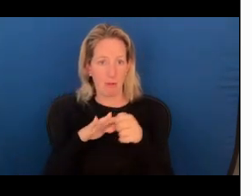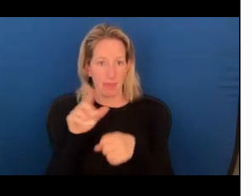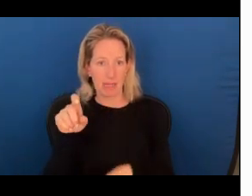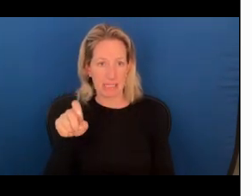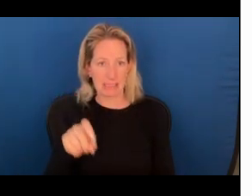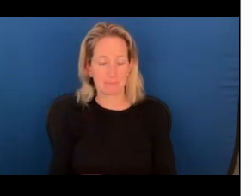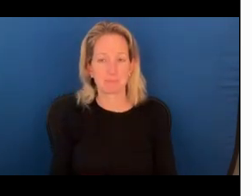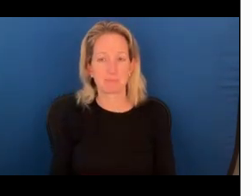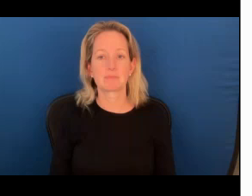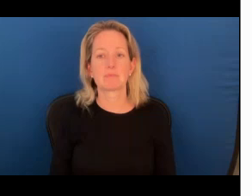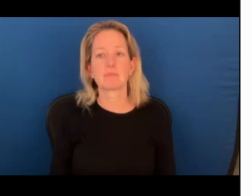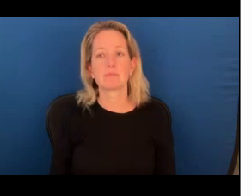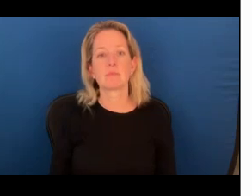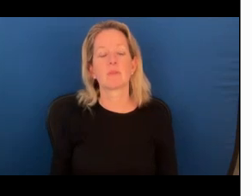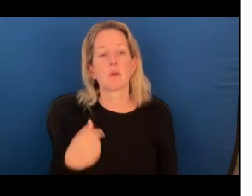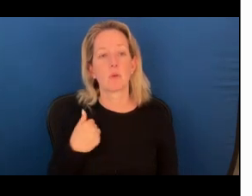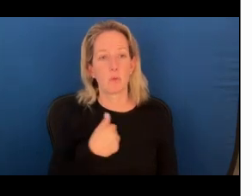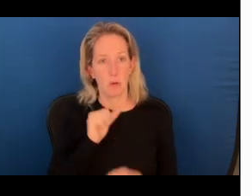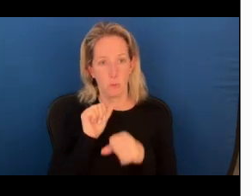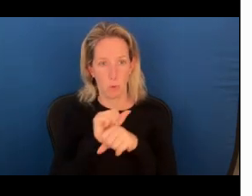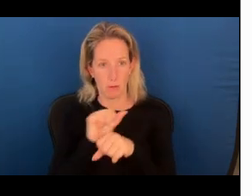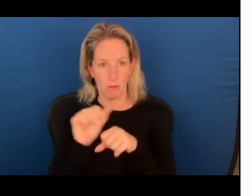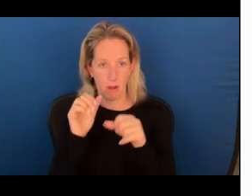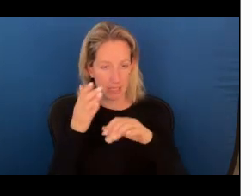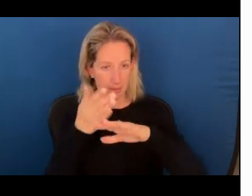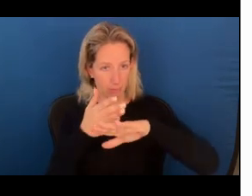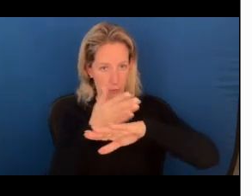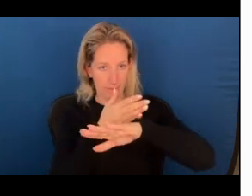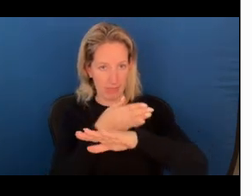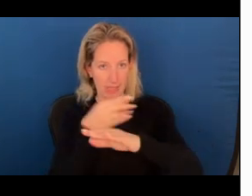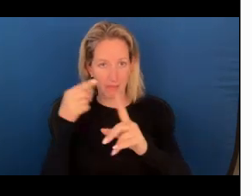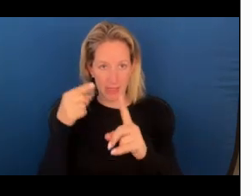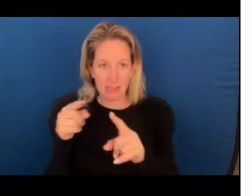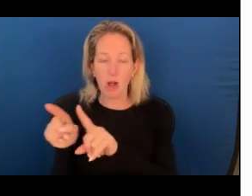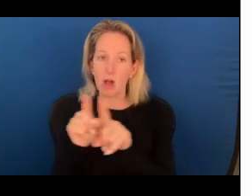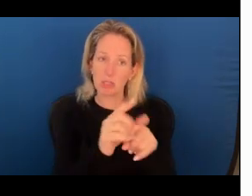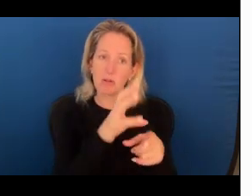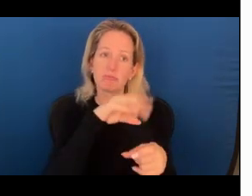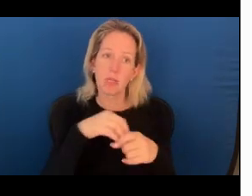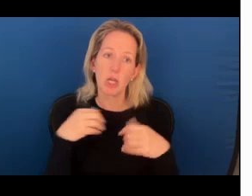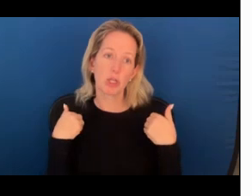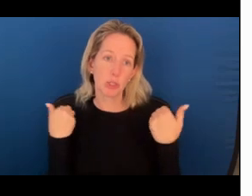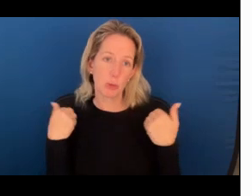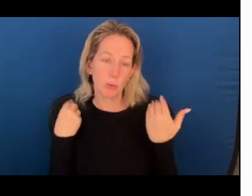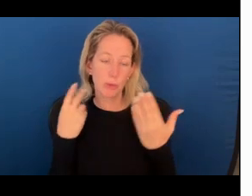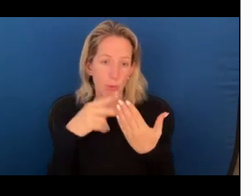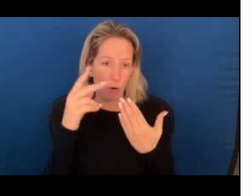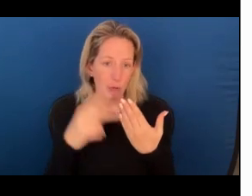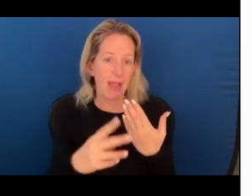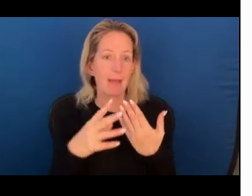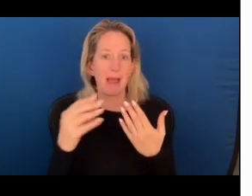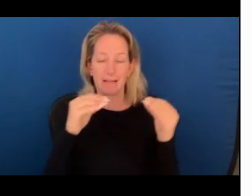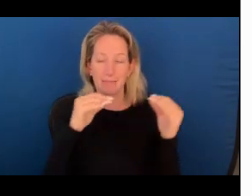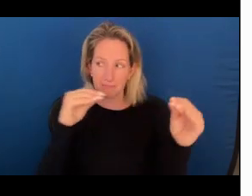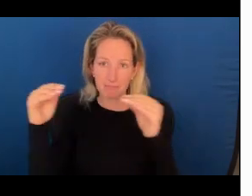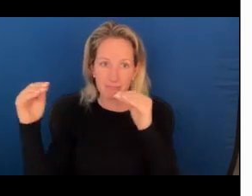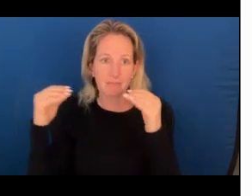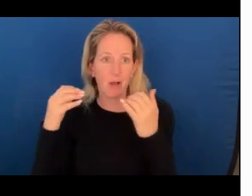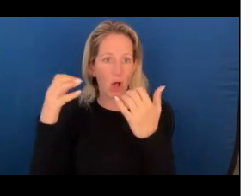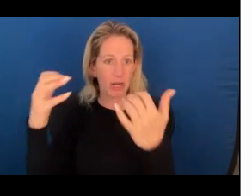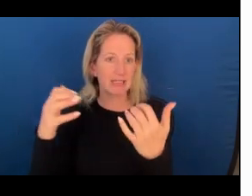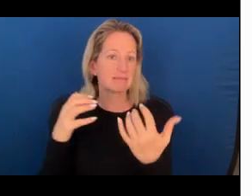so we're basically working on improving this, but also getting our youth programs and educate audiences on the impacts of green